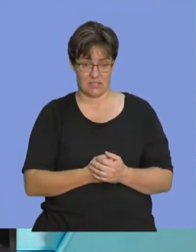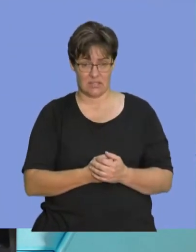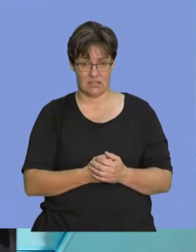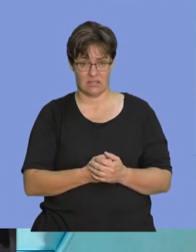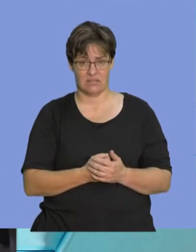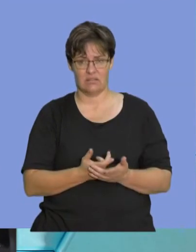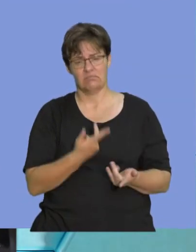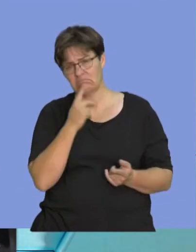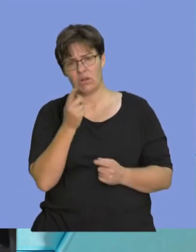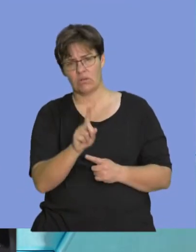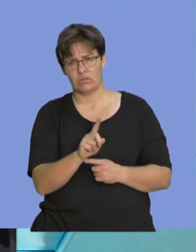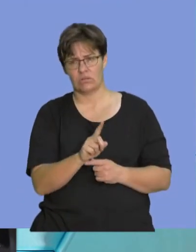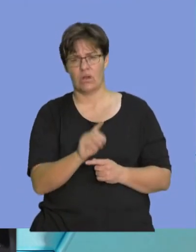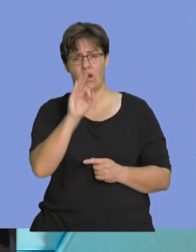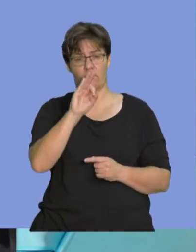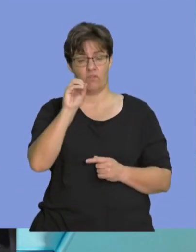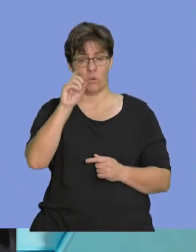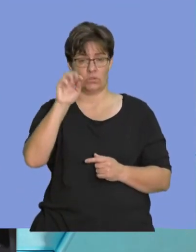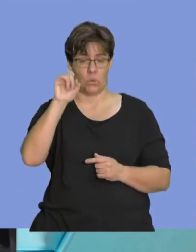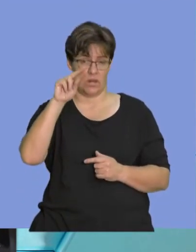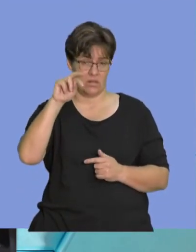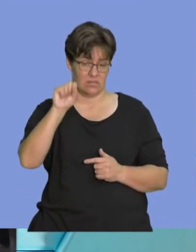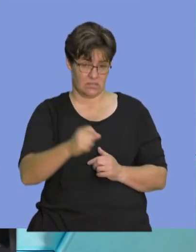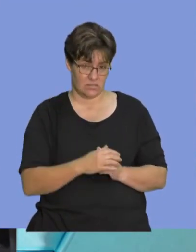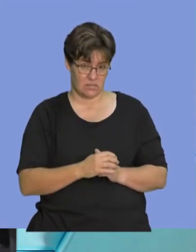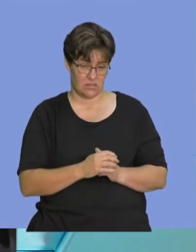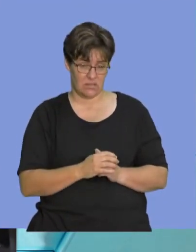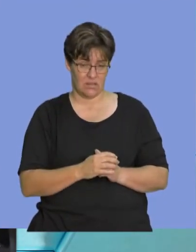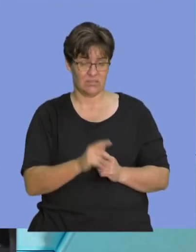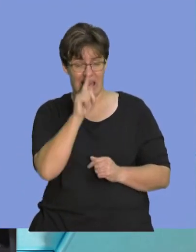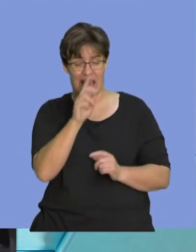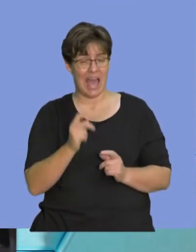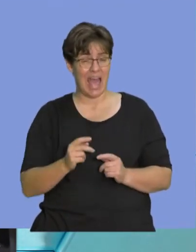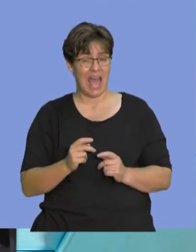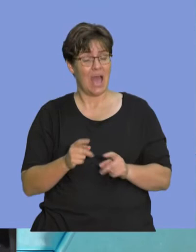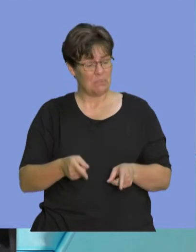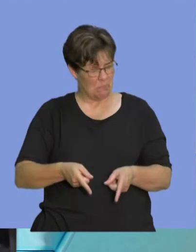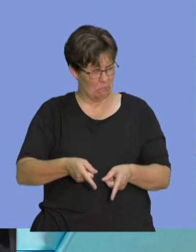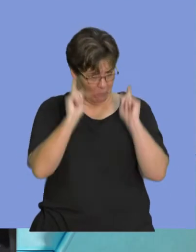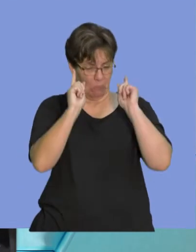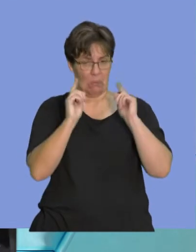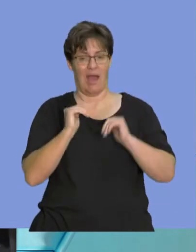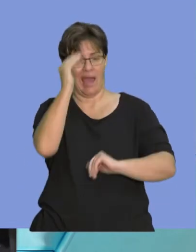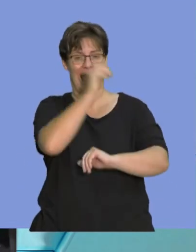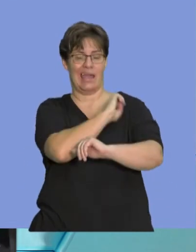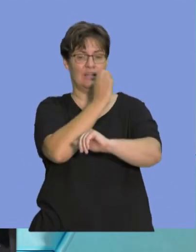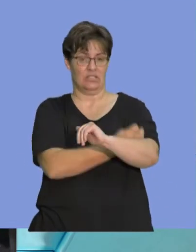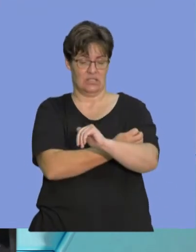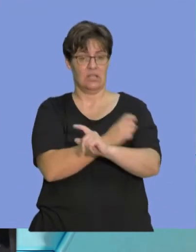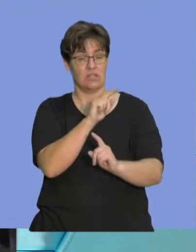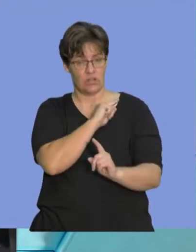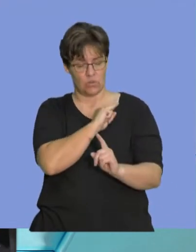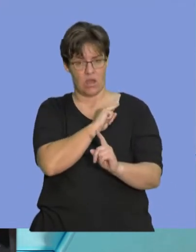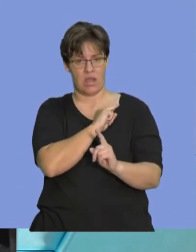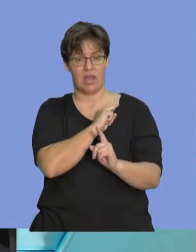them we would refer to them as photons. So these high energy can be, essentially dangerous. So as a result, the